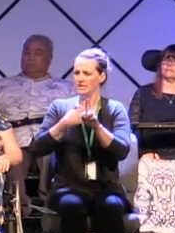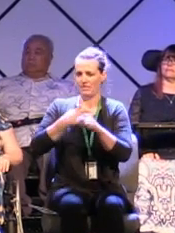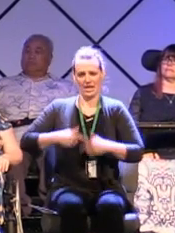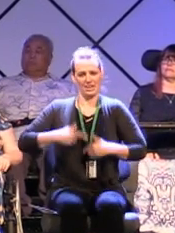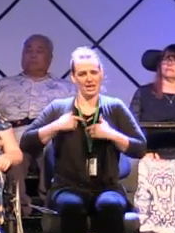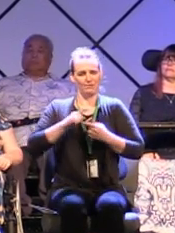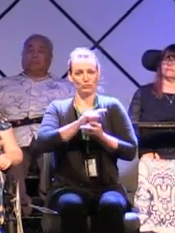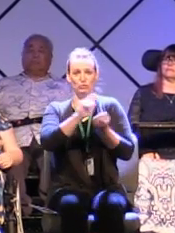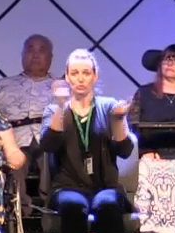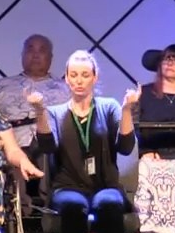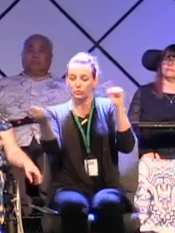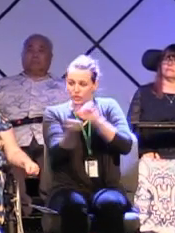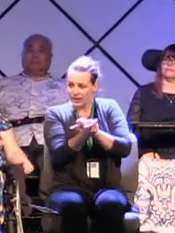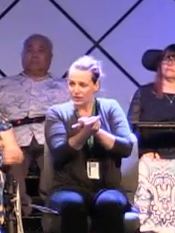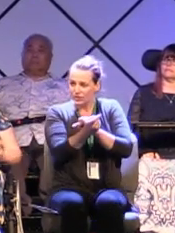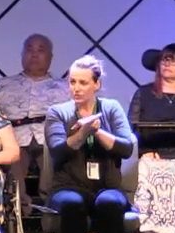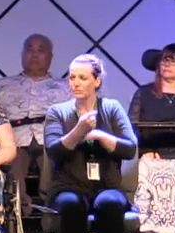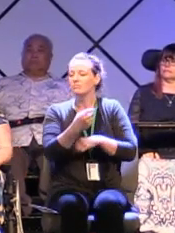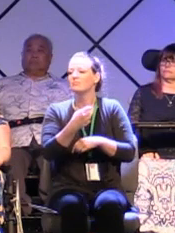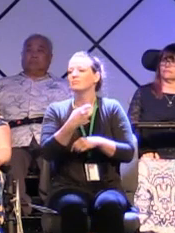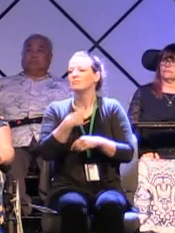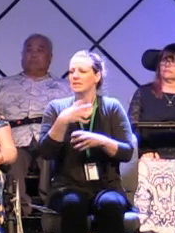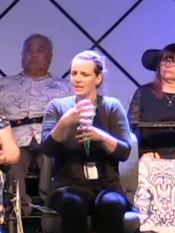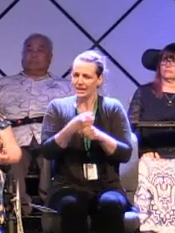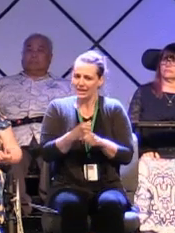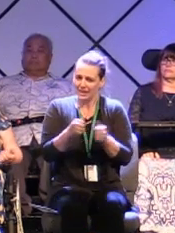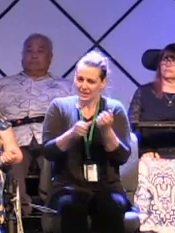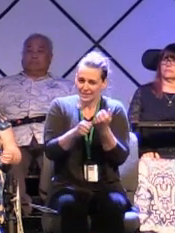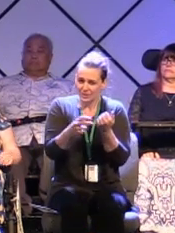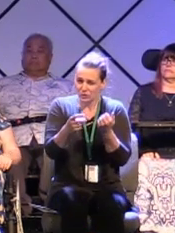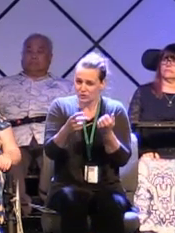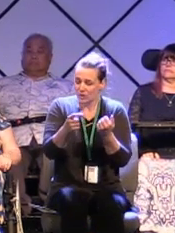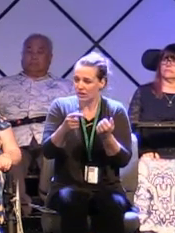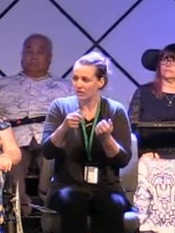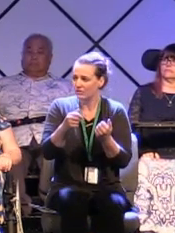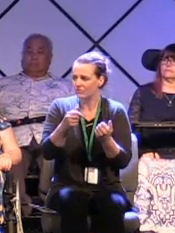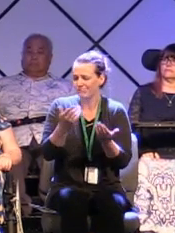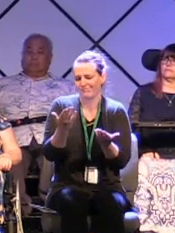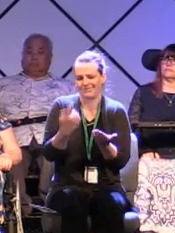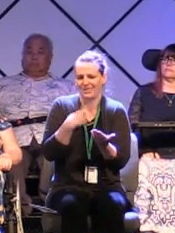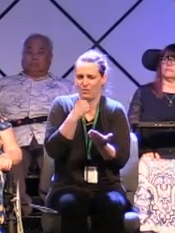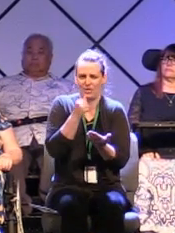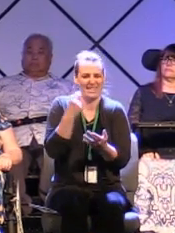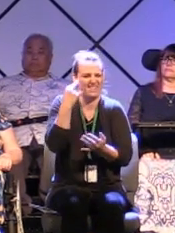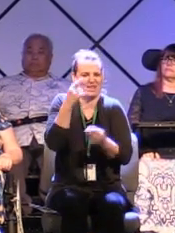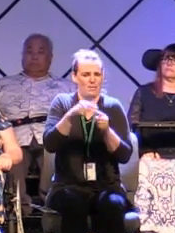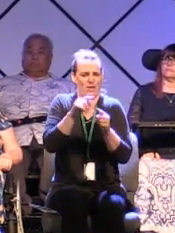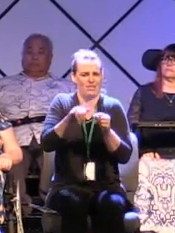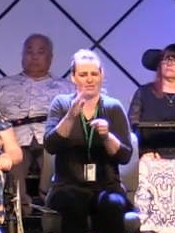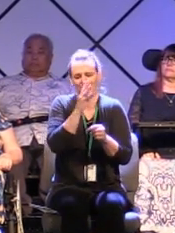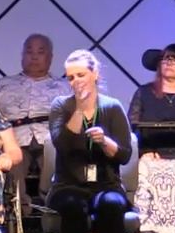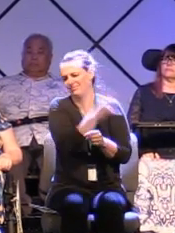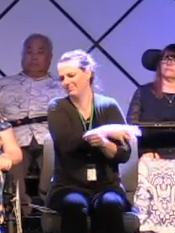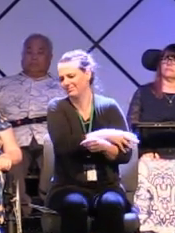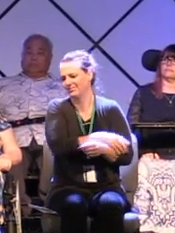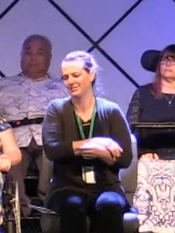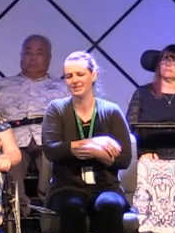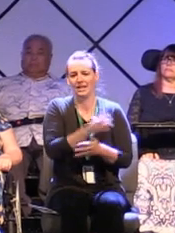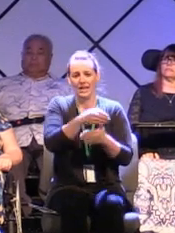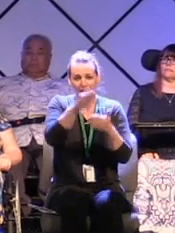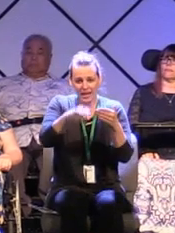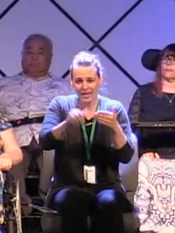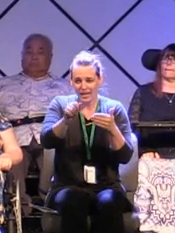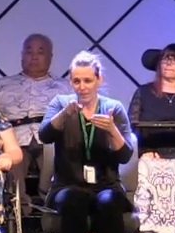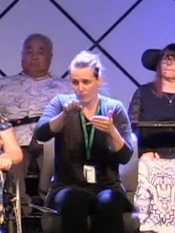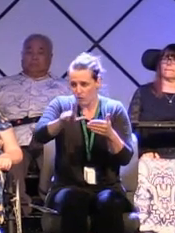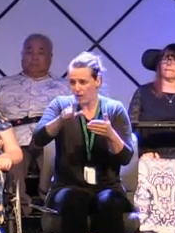drastically, and the idea of getting an assistance dog had honestly fallen off my radar. At the end of April, I was